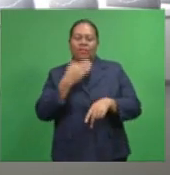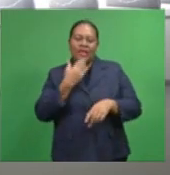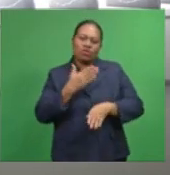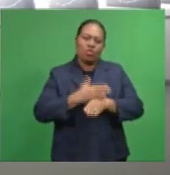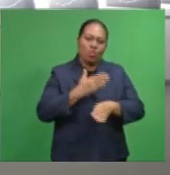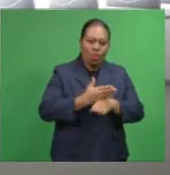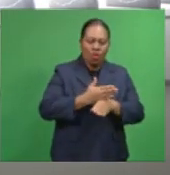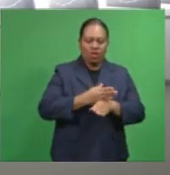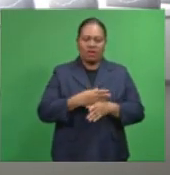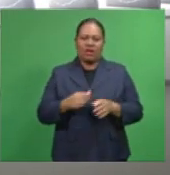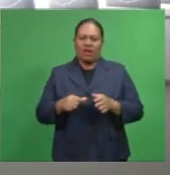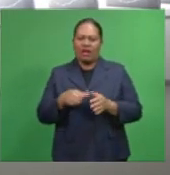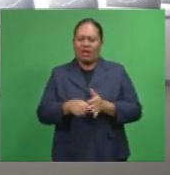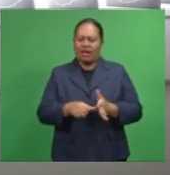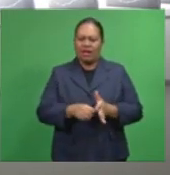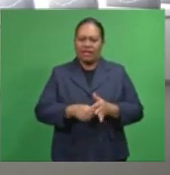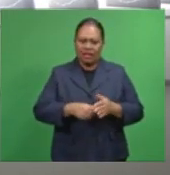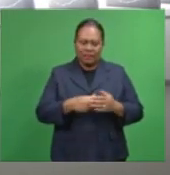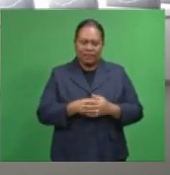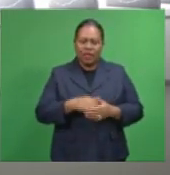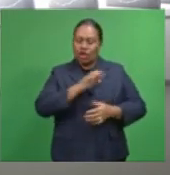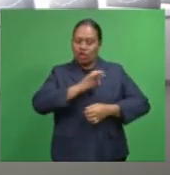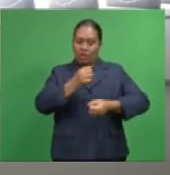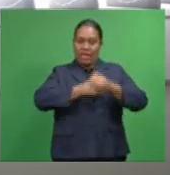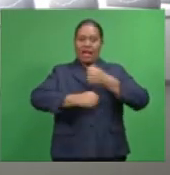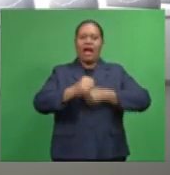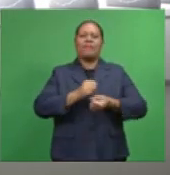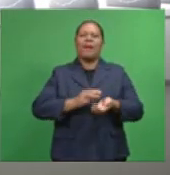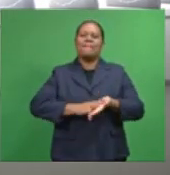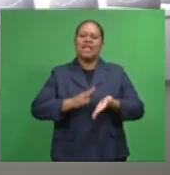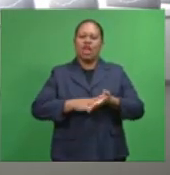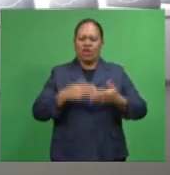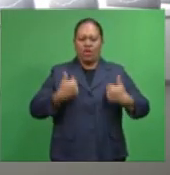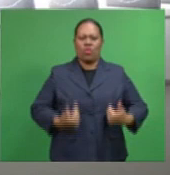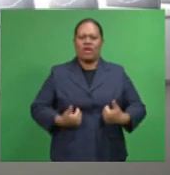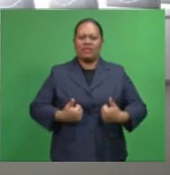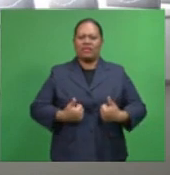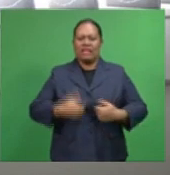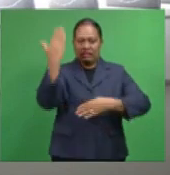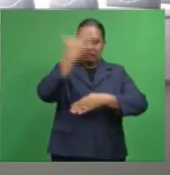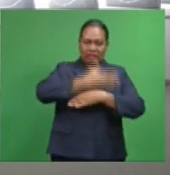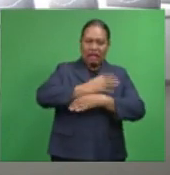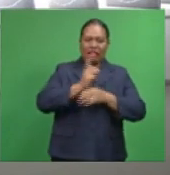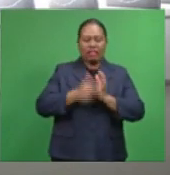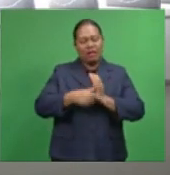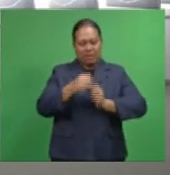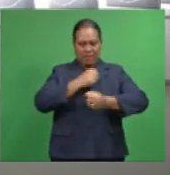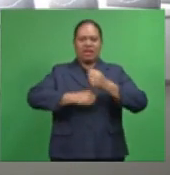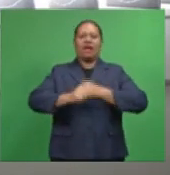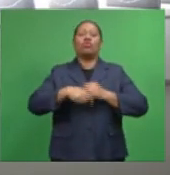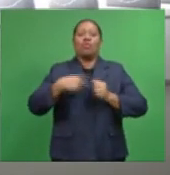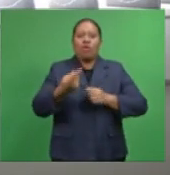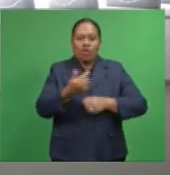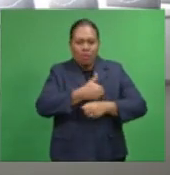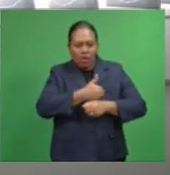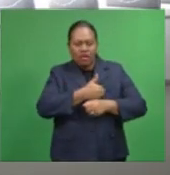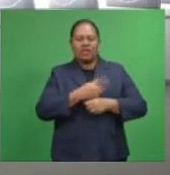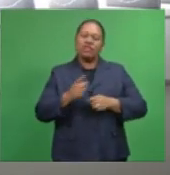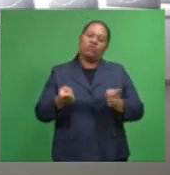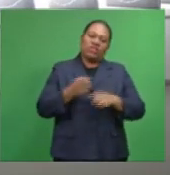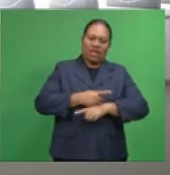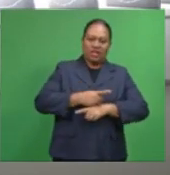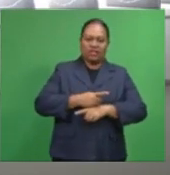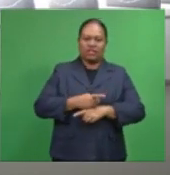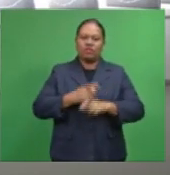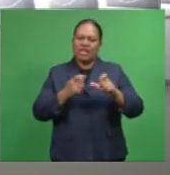advise my young physios is you don't become a millionaire overnight. This takes work and hard. You don't become a Kathy Wong overnight.